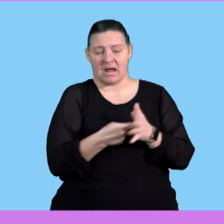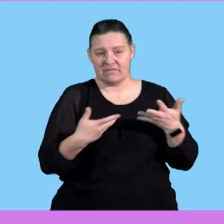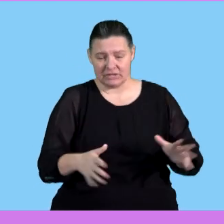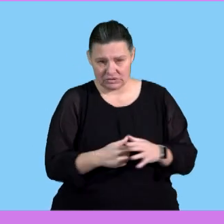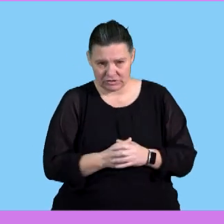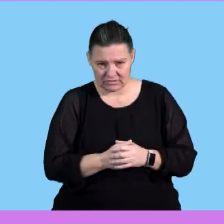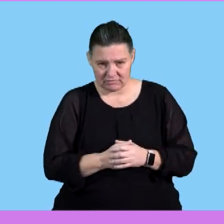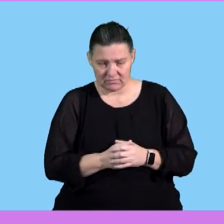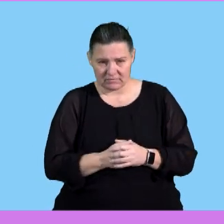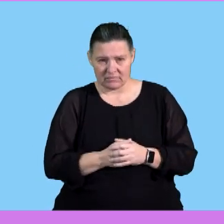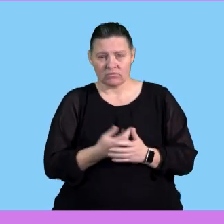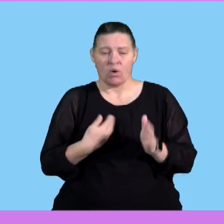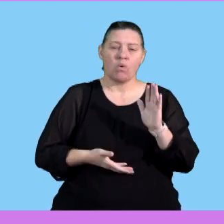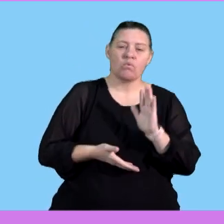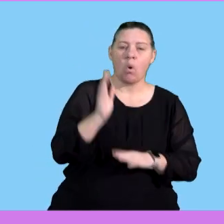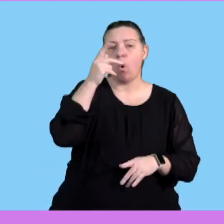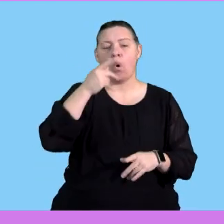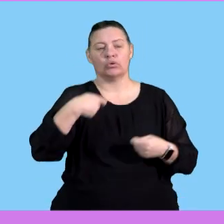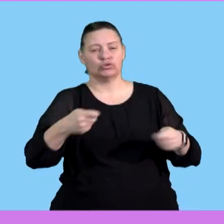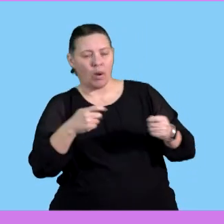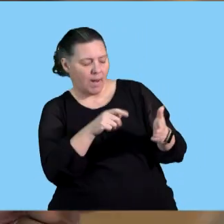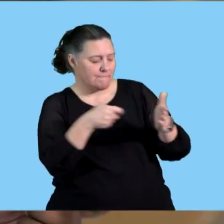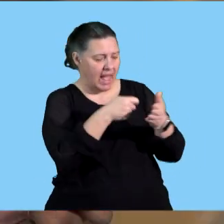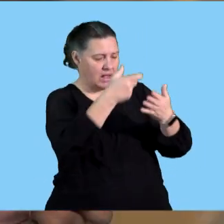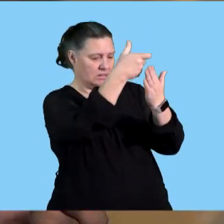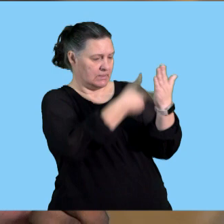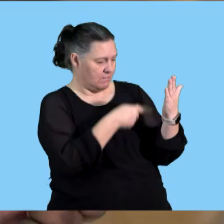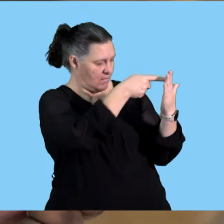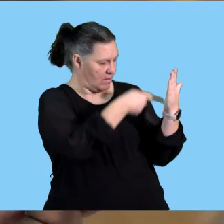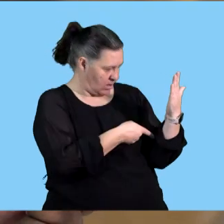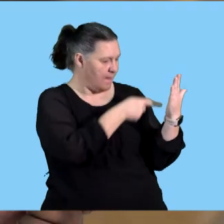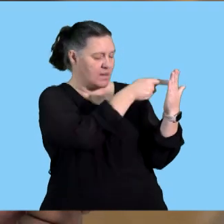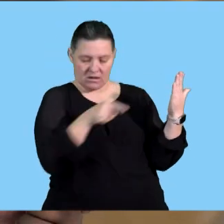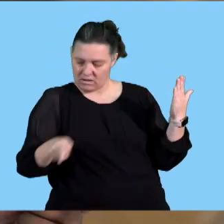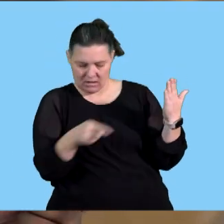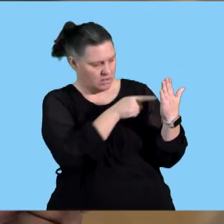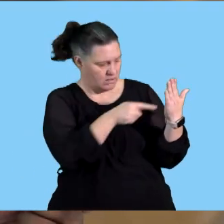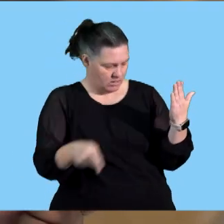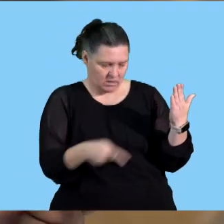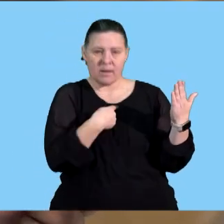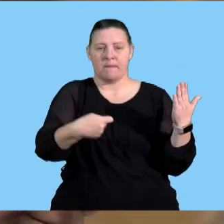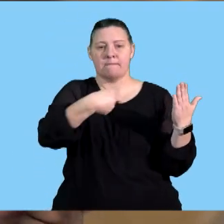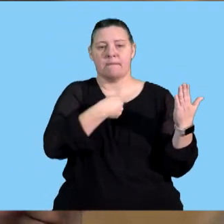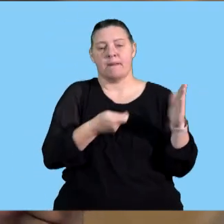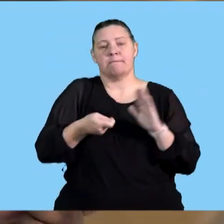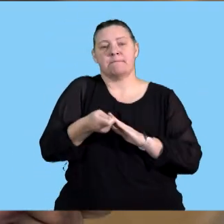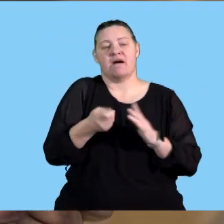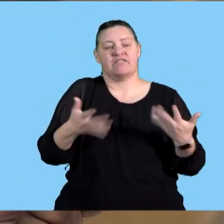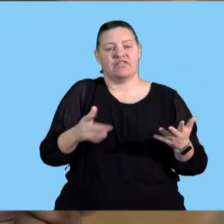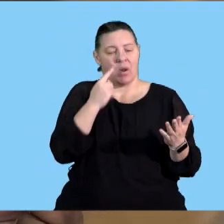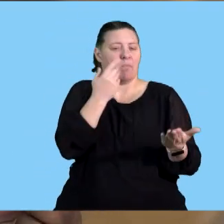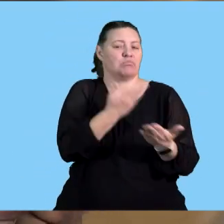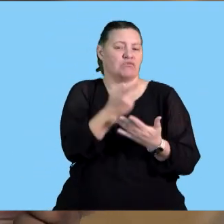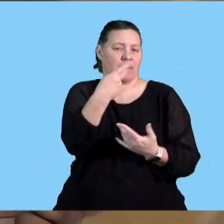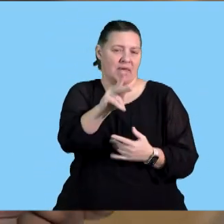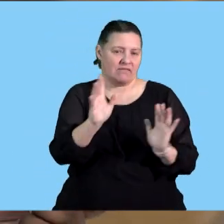purchased, meaning as in every time when you purchase a goods or when you pay for a service, you will receive a receipt